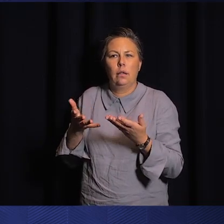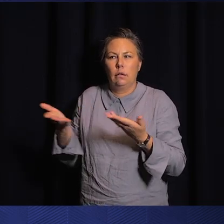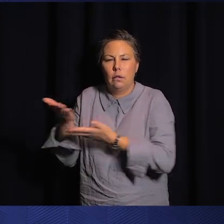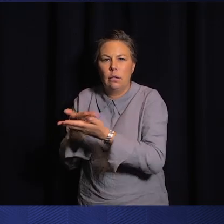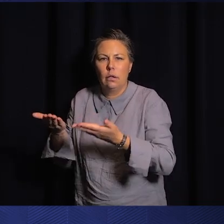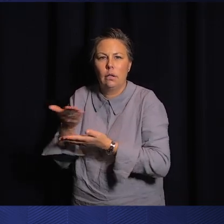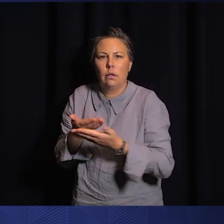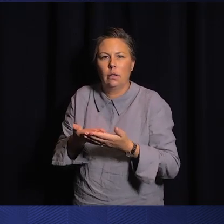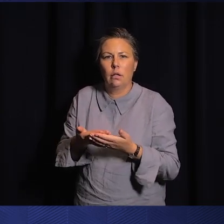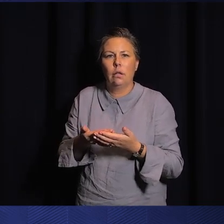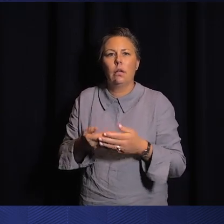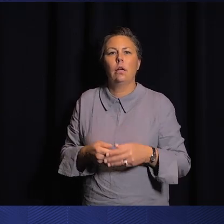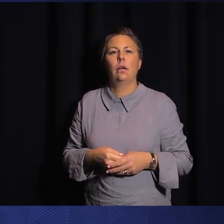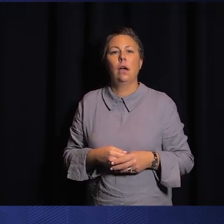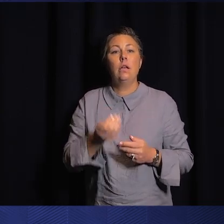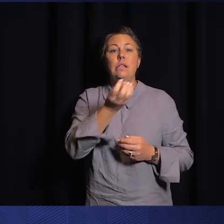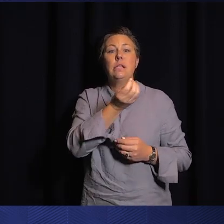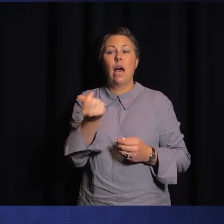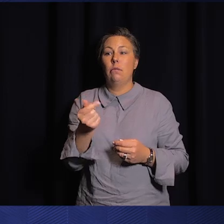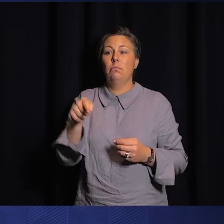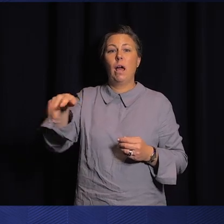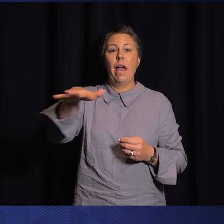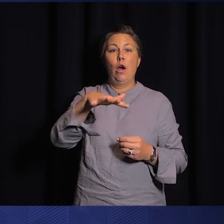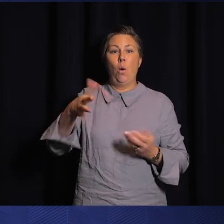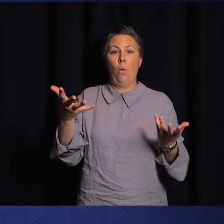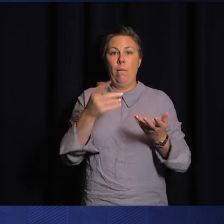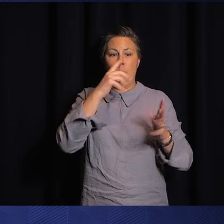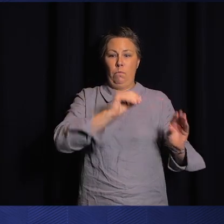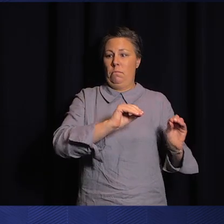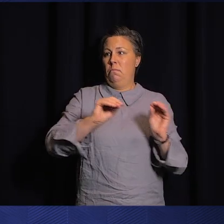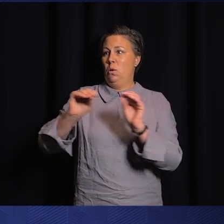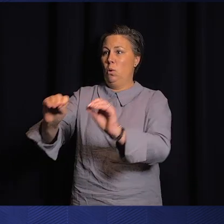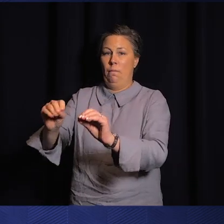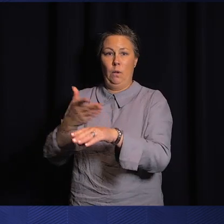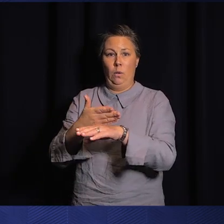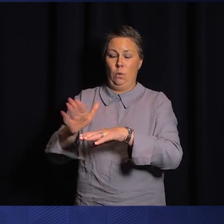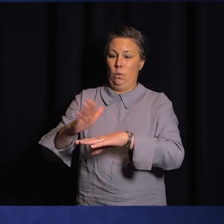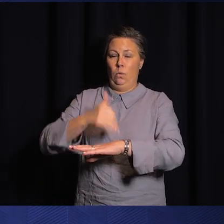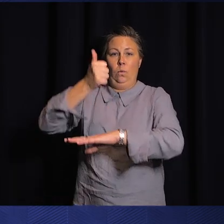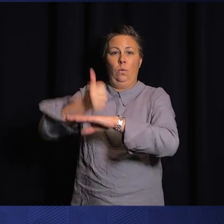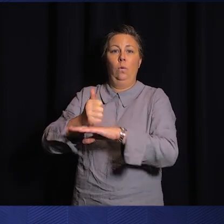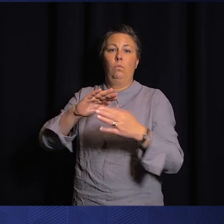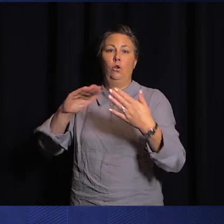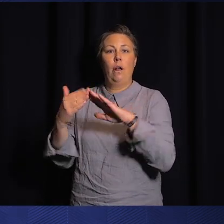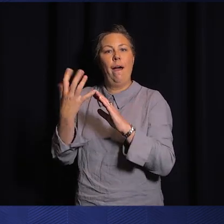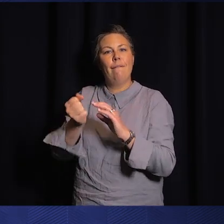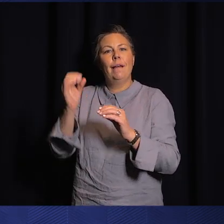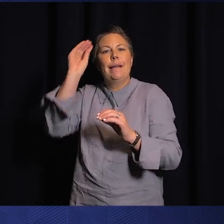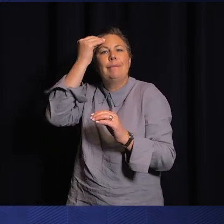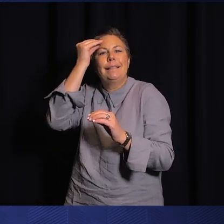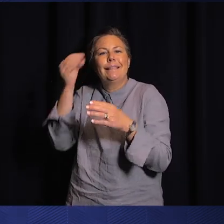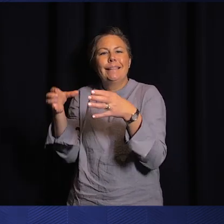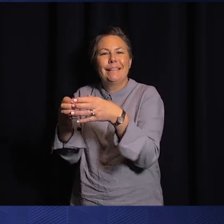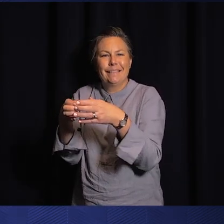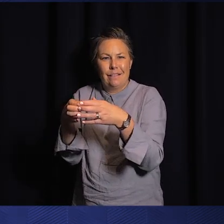community disaster committees that have been established. In Panoto, we have so far established 200 community